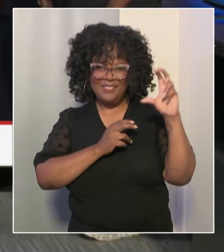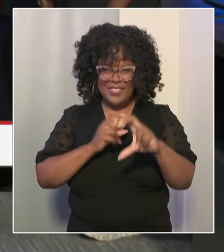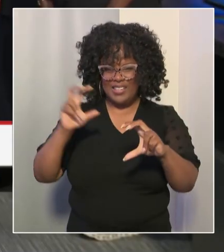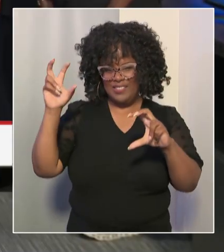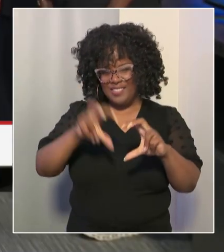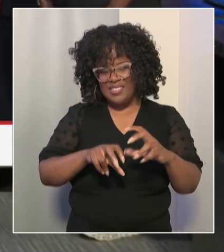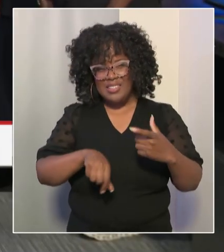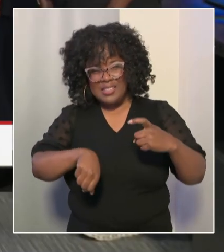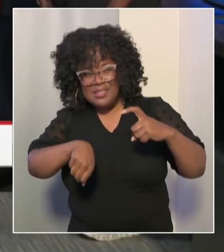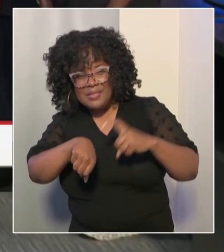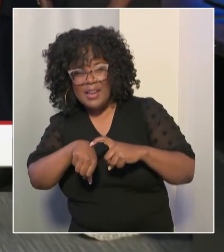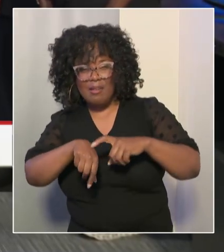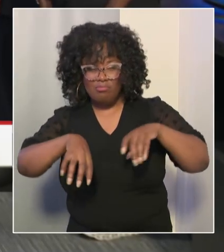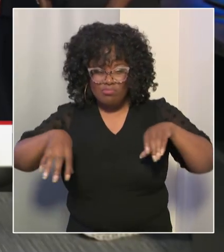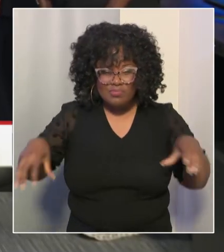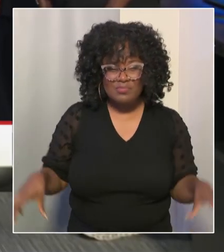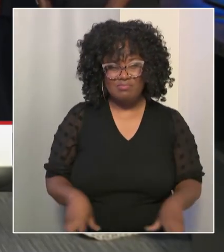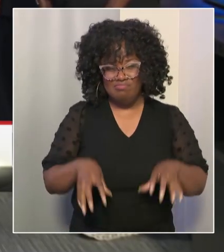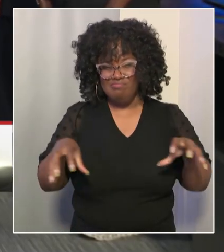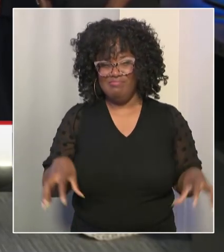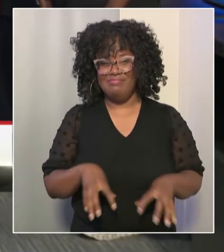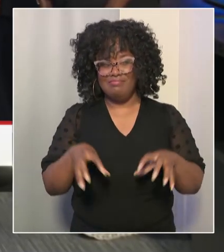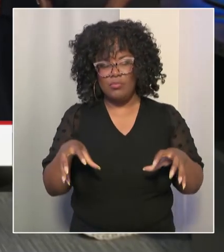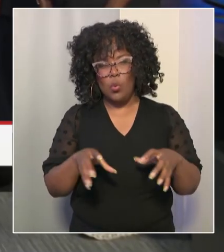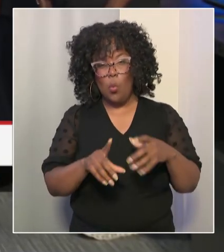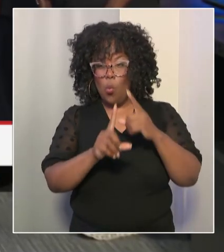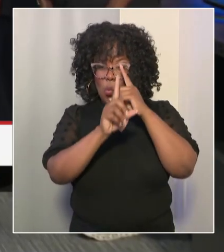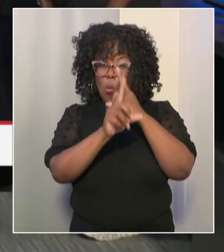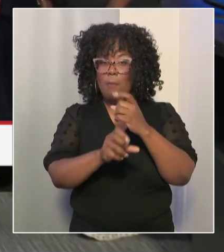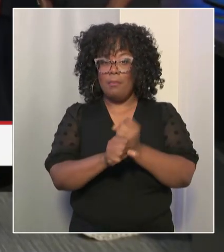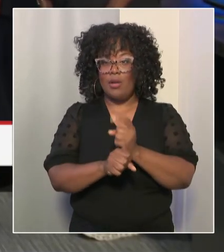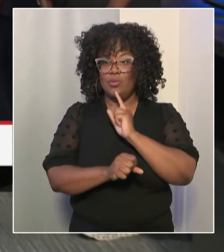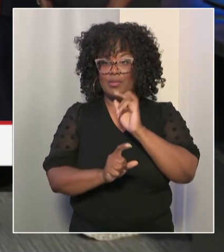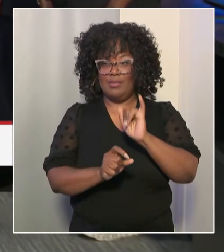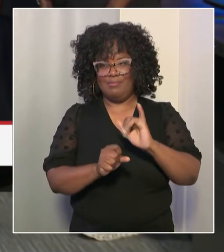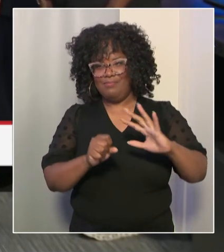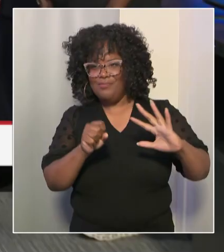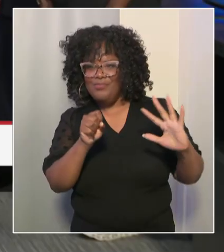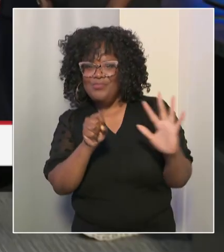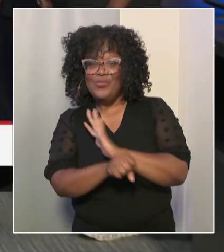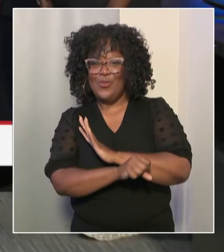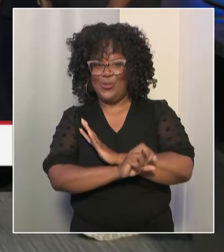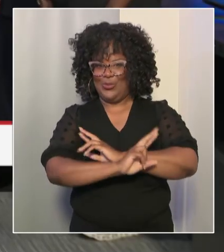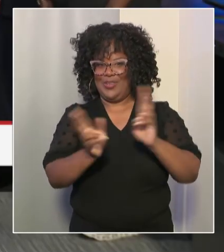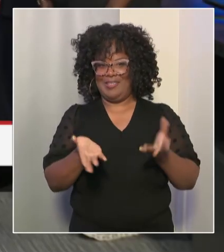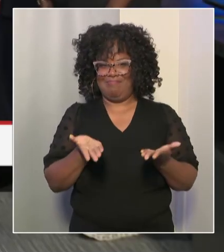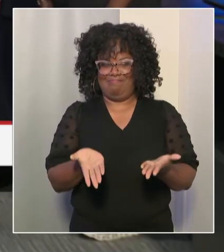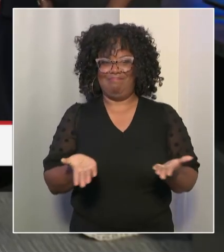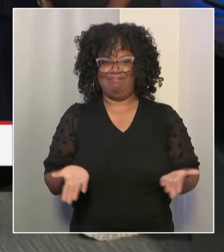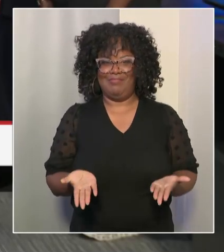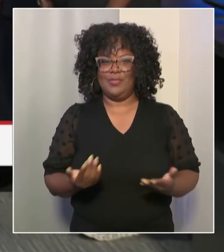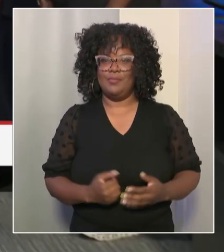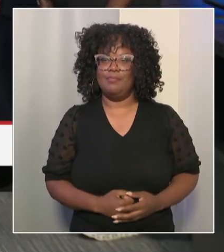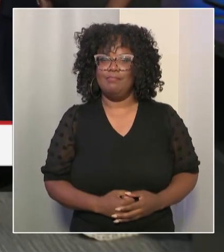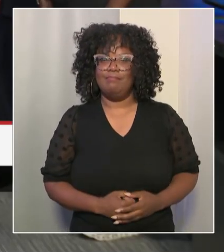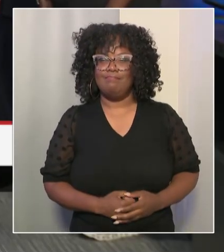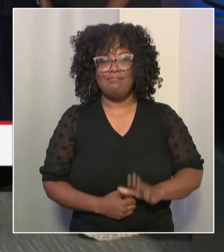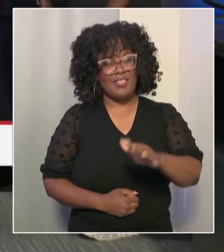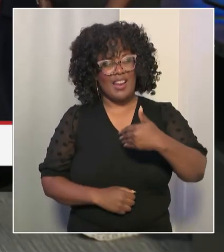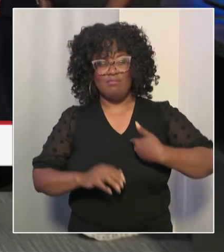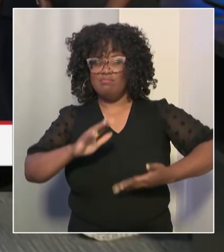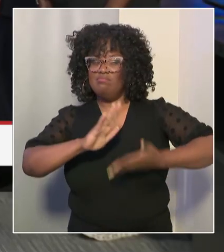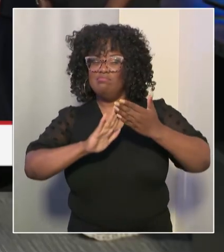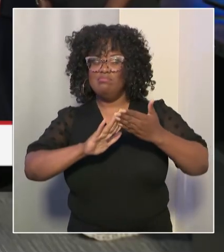resilience for the district's emergency communication infrastructure and ecosystem. We now have seamless continuity of operation and